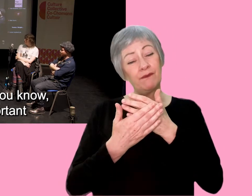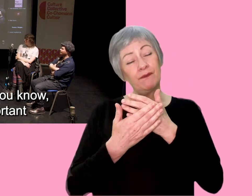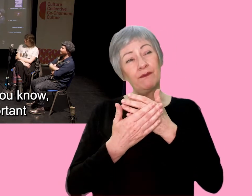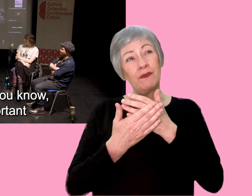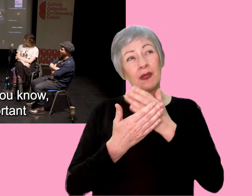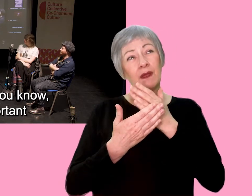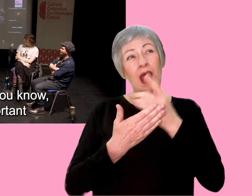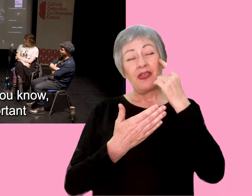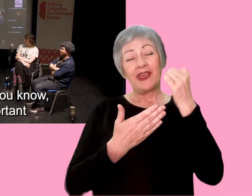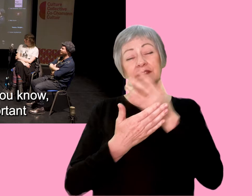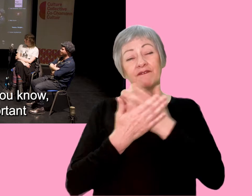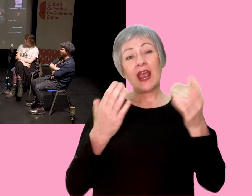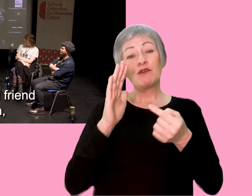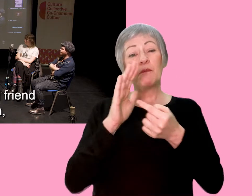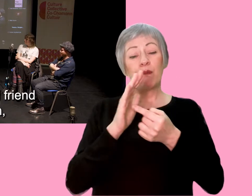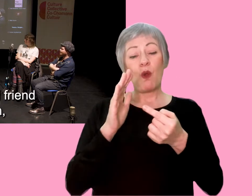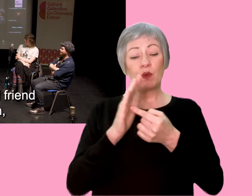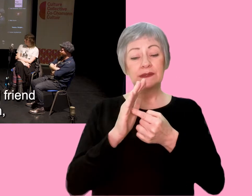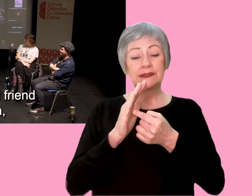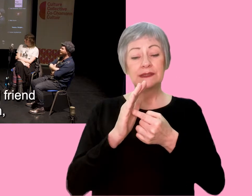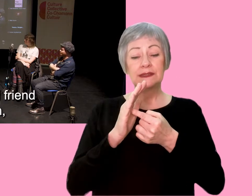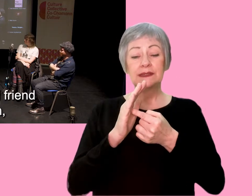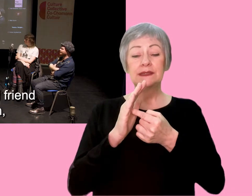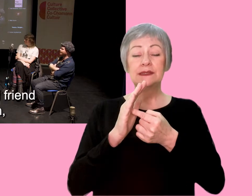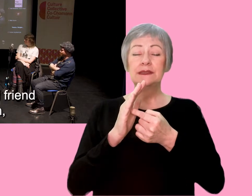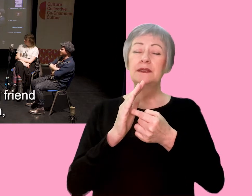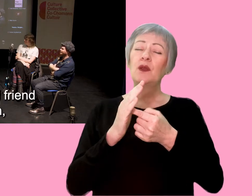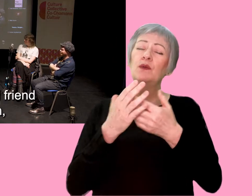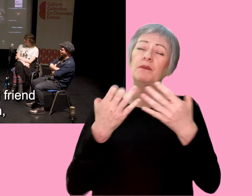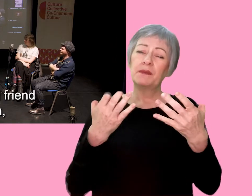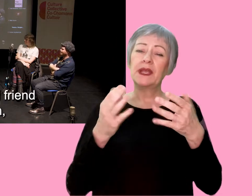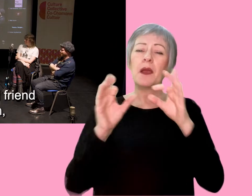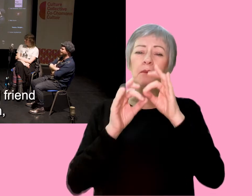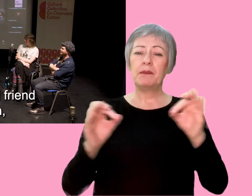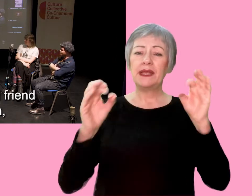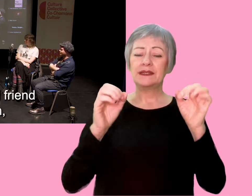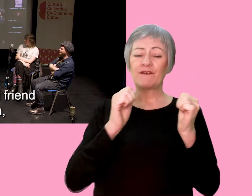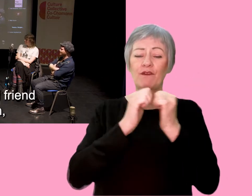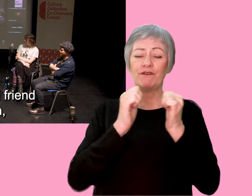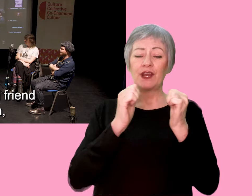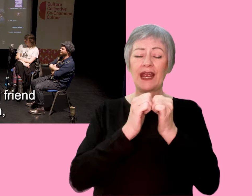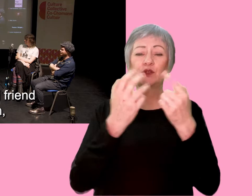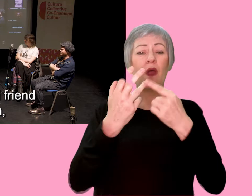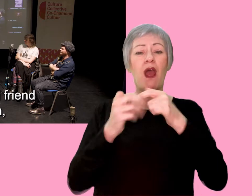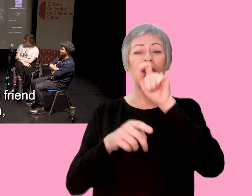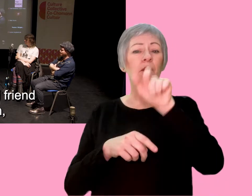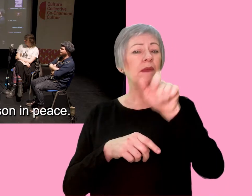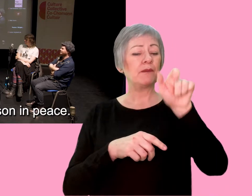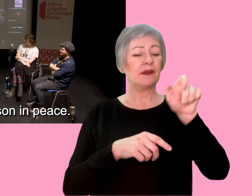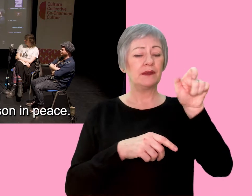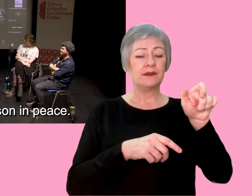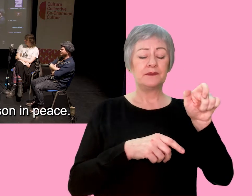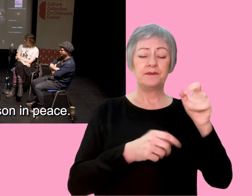I think it is very important to just be a peaceful friend to other